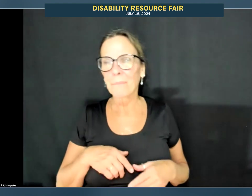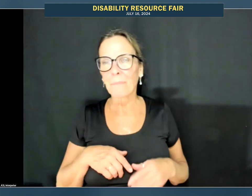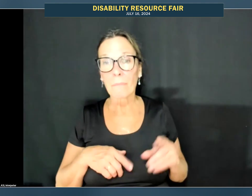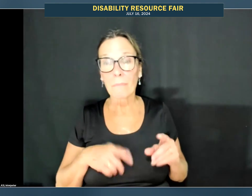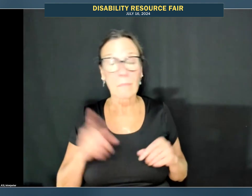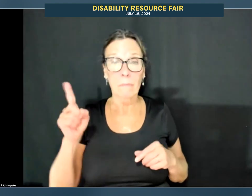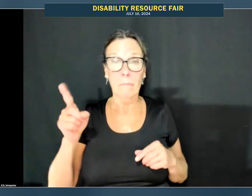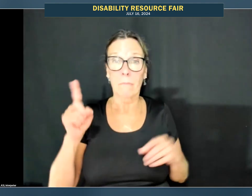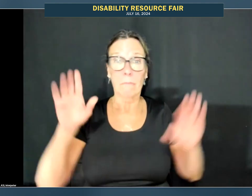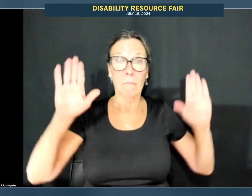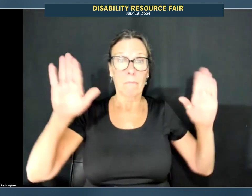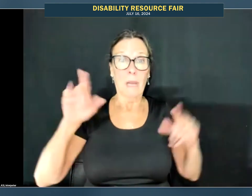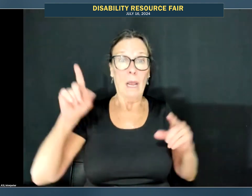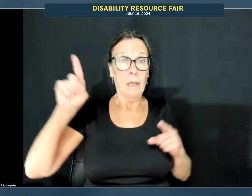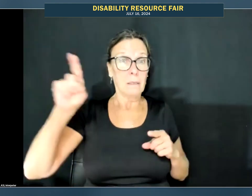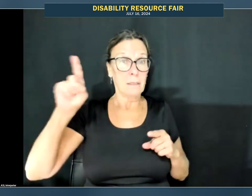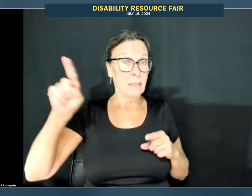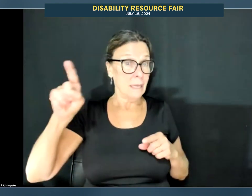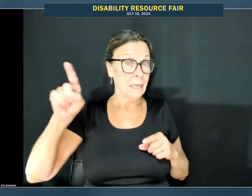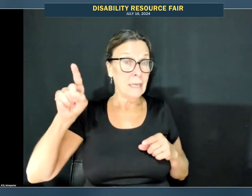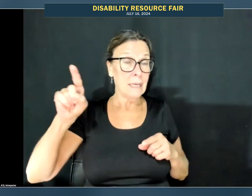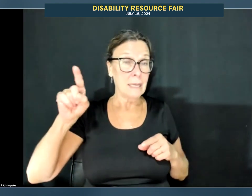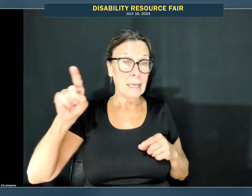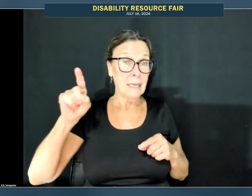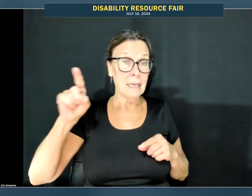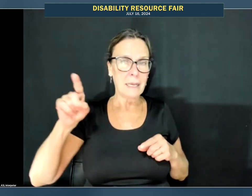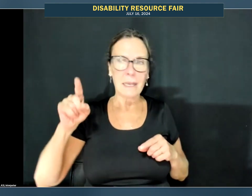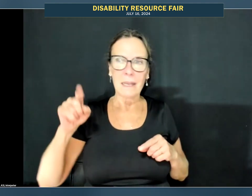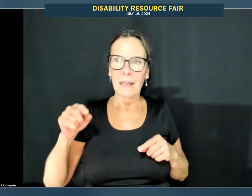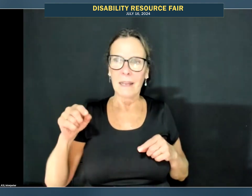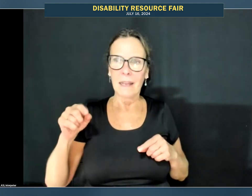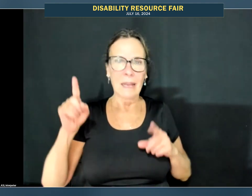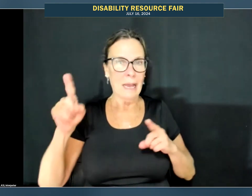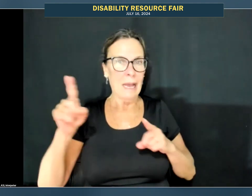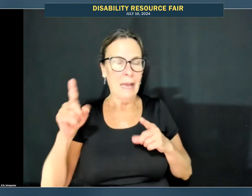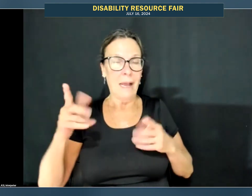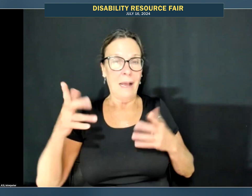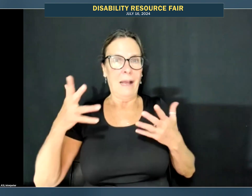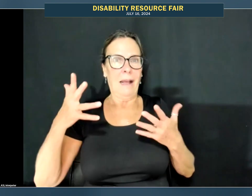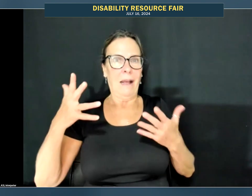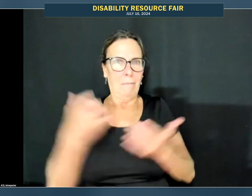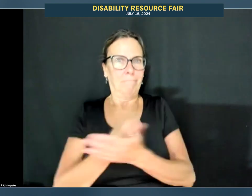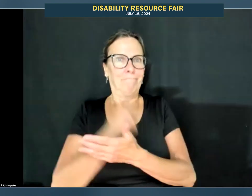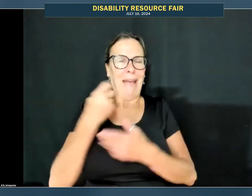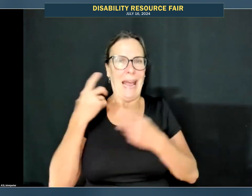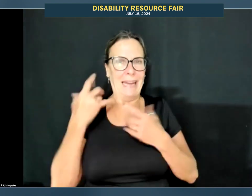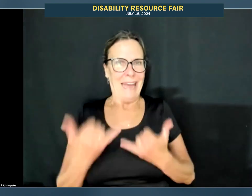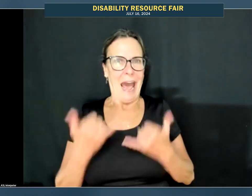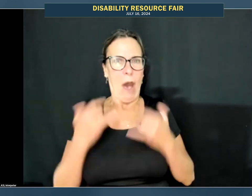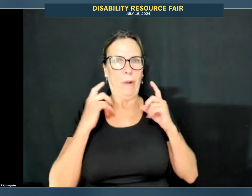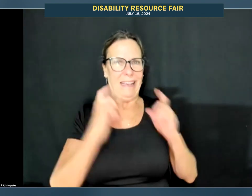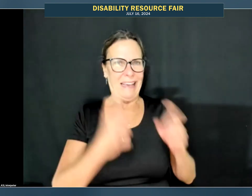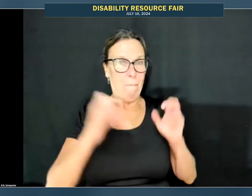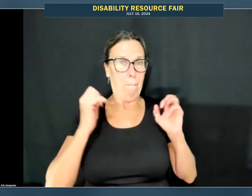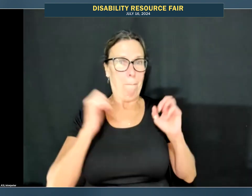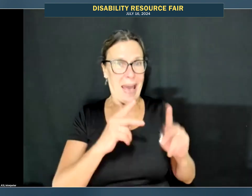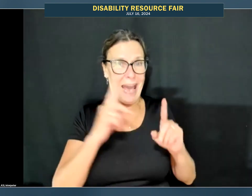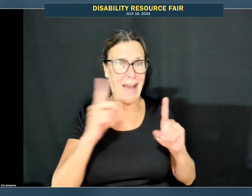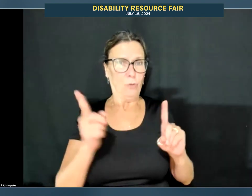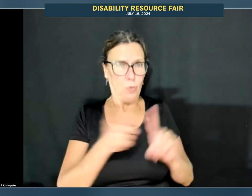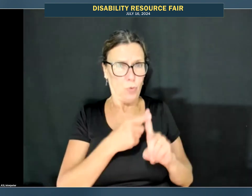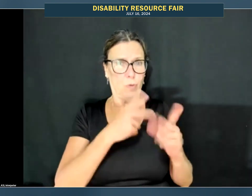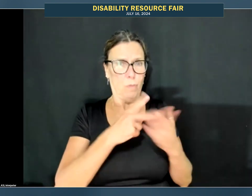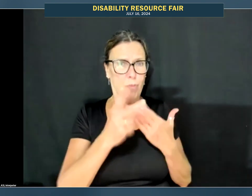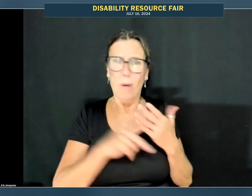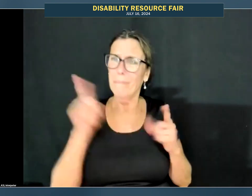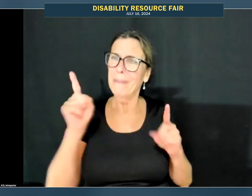the pinnacle of the sport, but is back giving back to the programs. And he really goes out of his way to make the younger